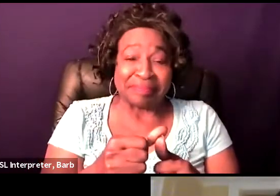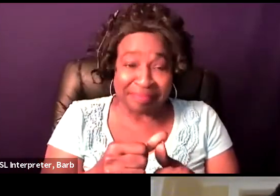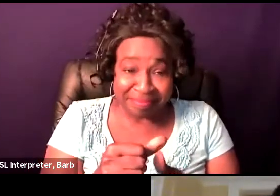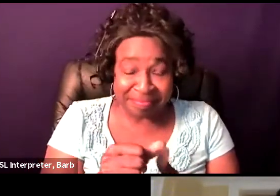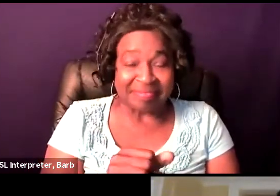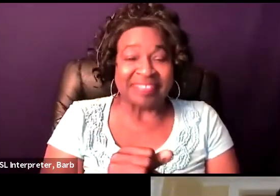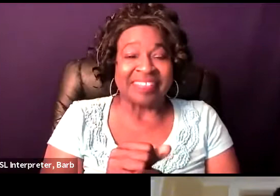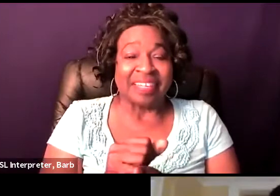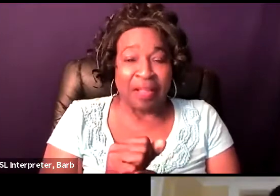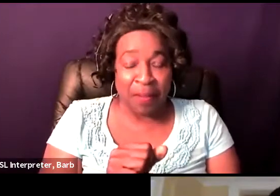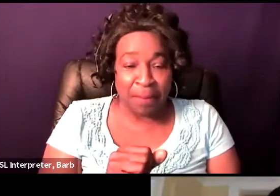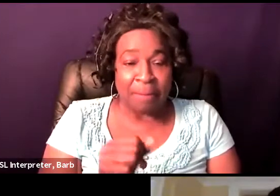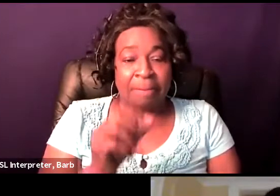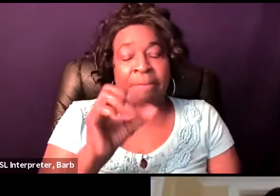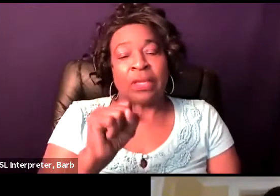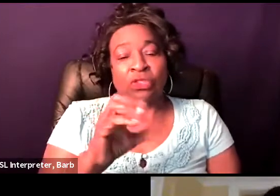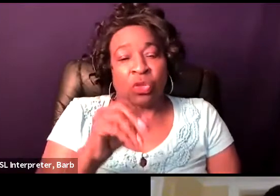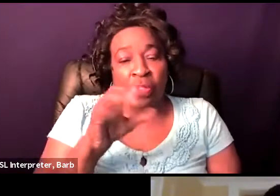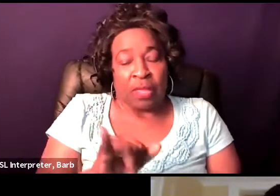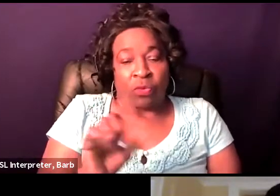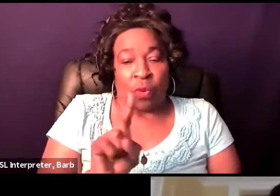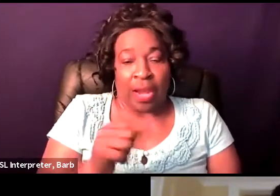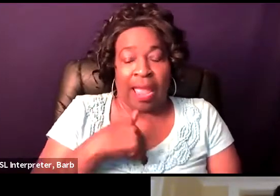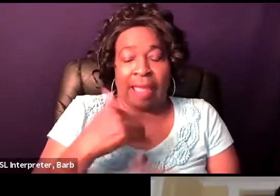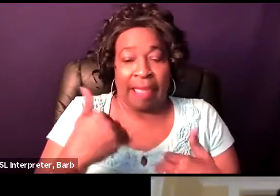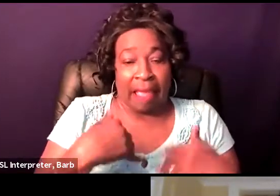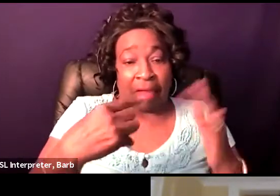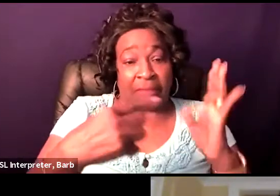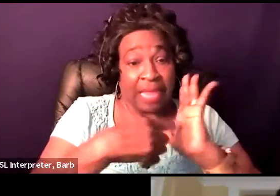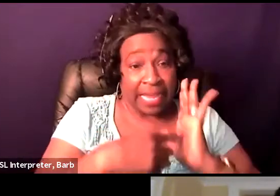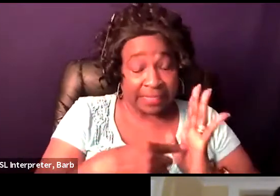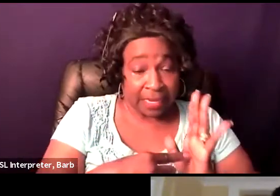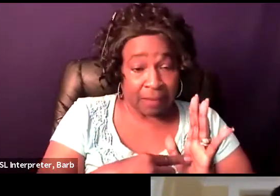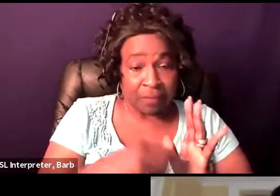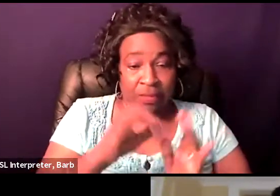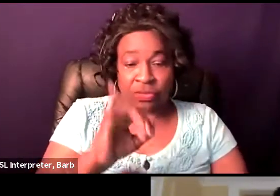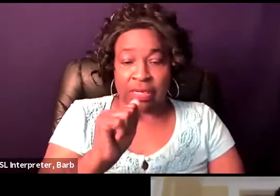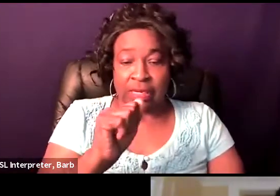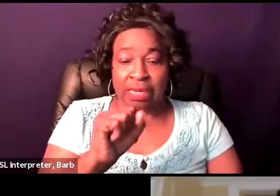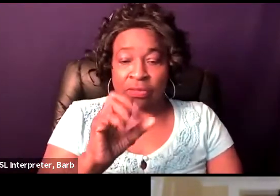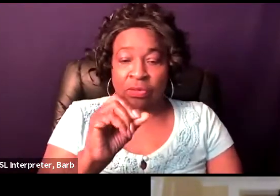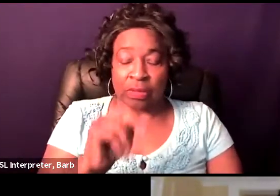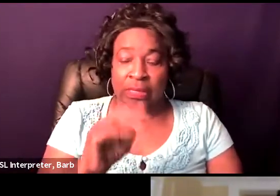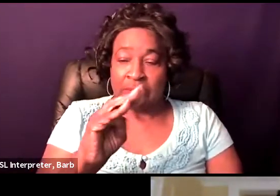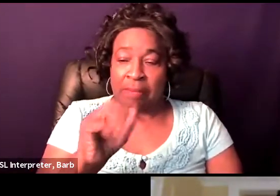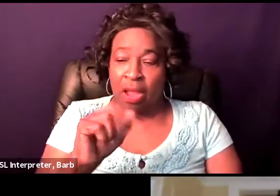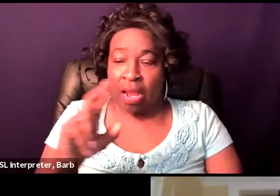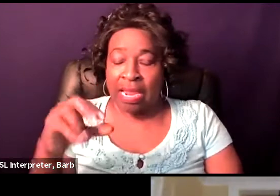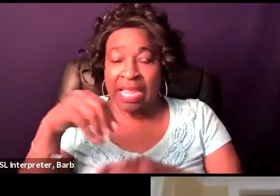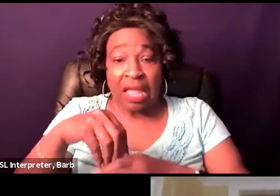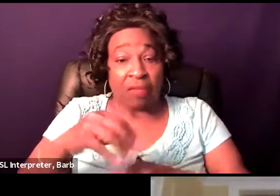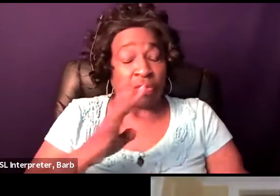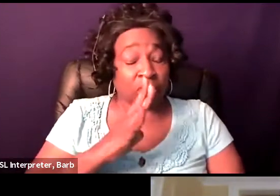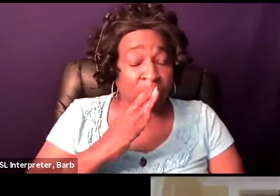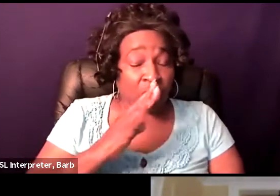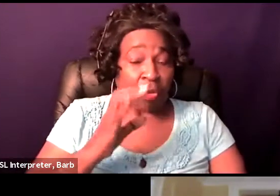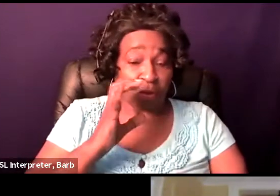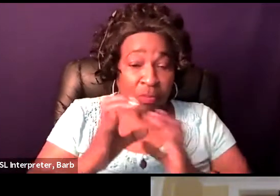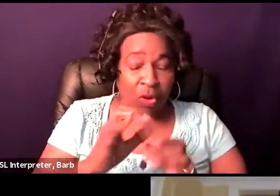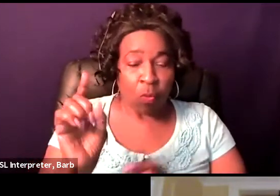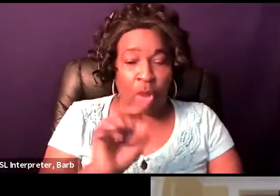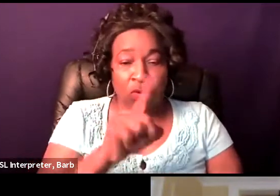economic context. And so that's where I have the example of Jason Mars in the talk, where you have this